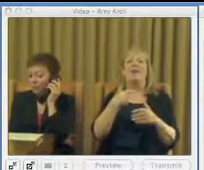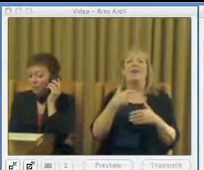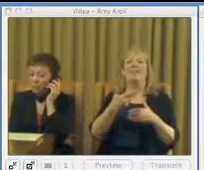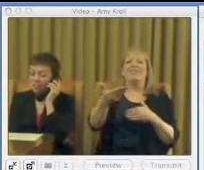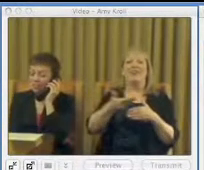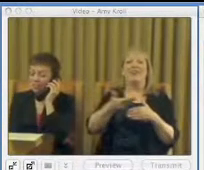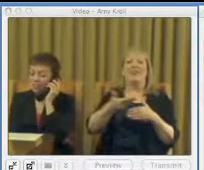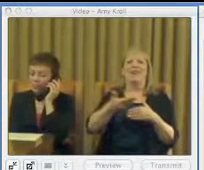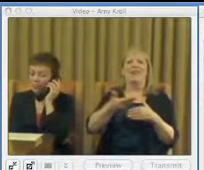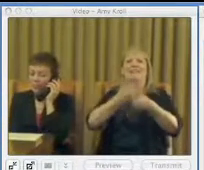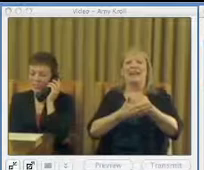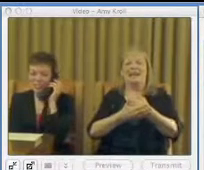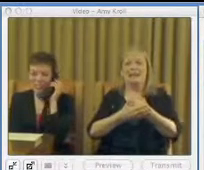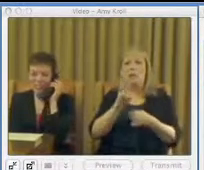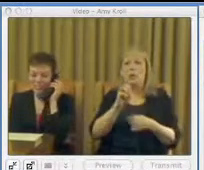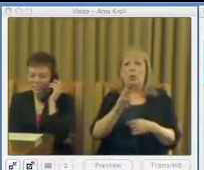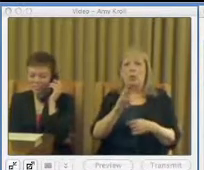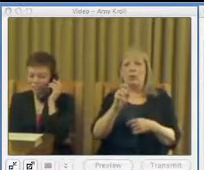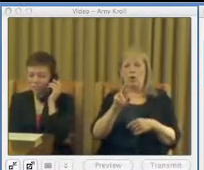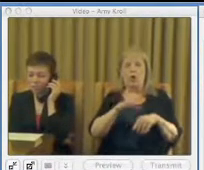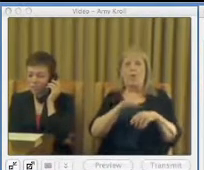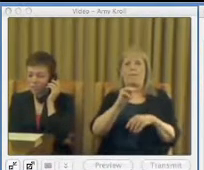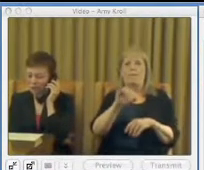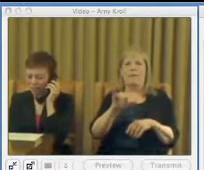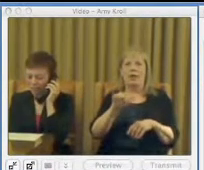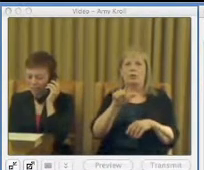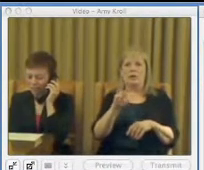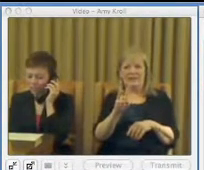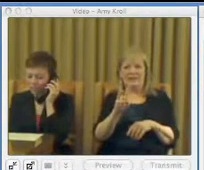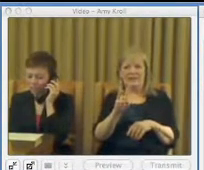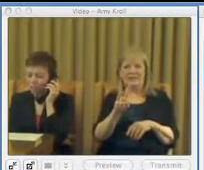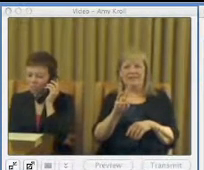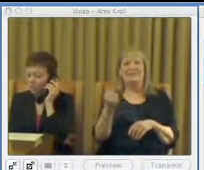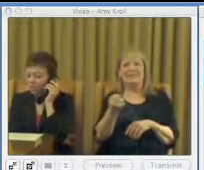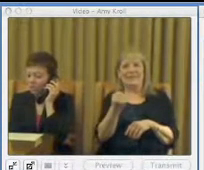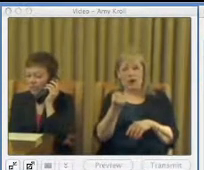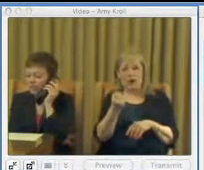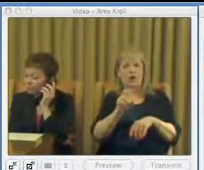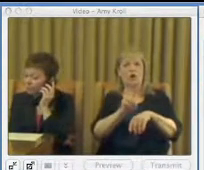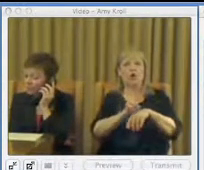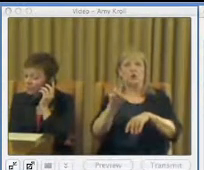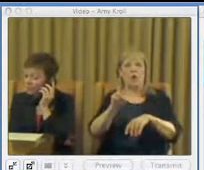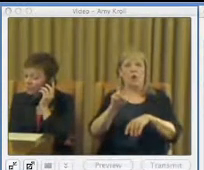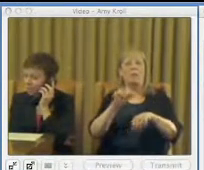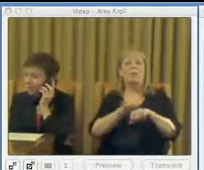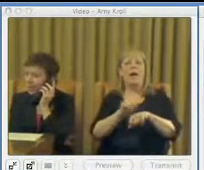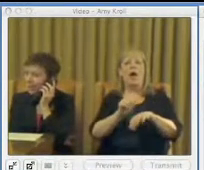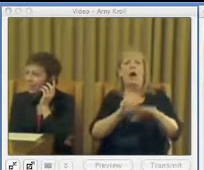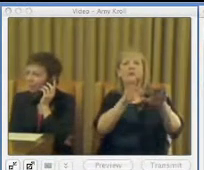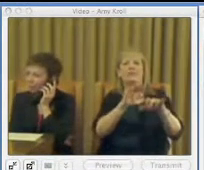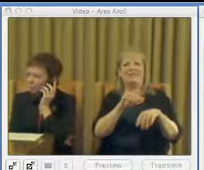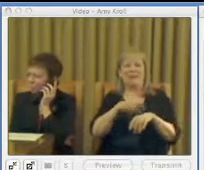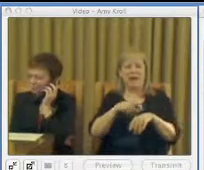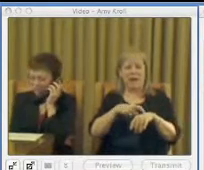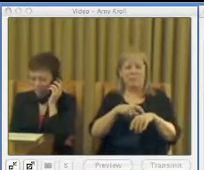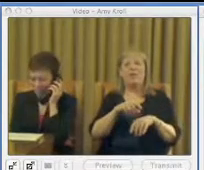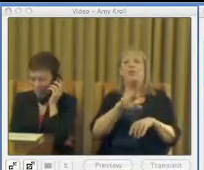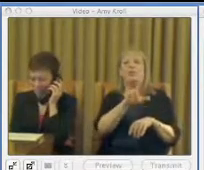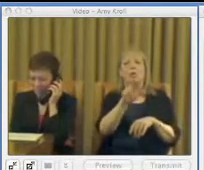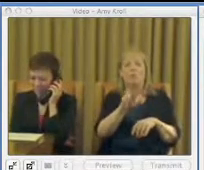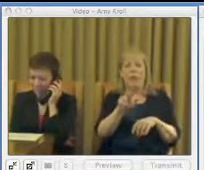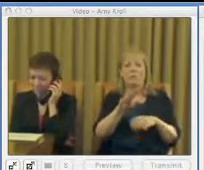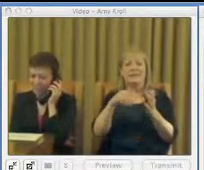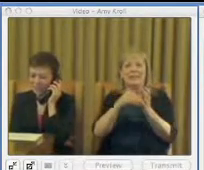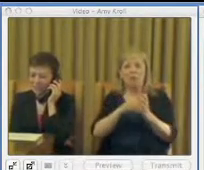and to invite you to the next webinar, May 26th, which is a Saturday, 2 p.m. Mountain Standard Time, 3 p.m. Central Standard Time,